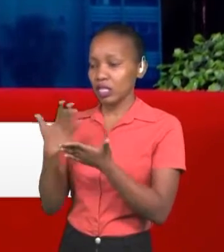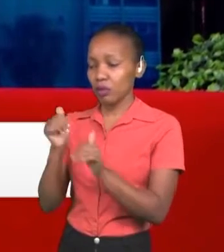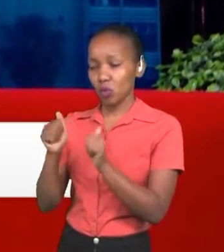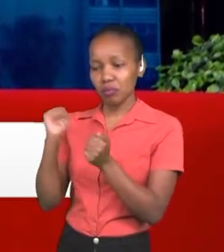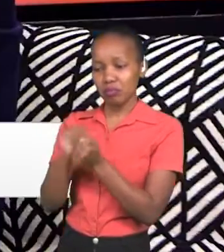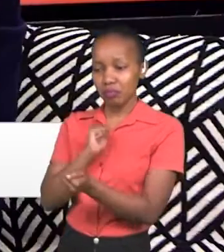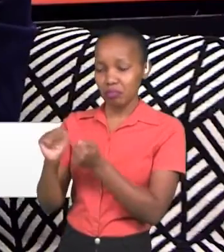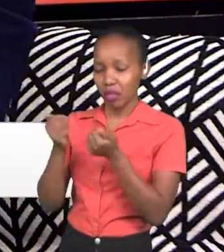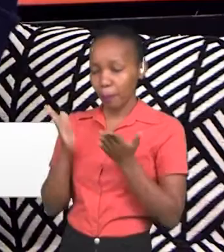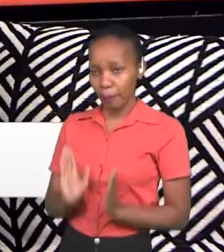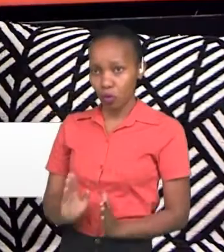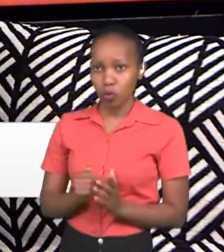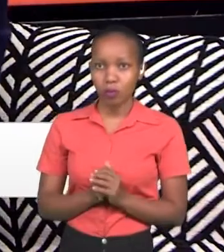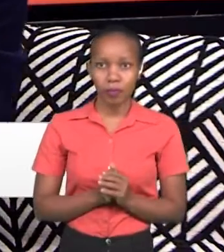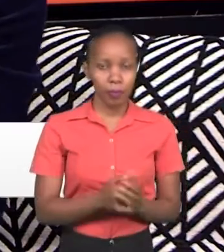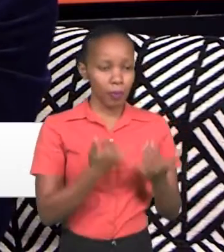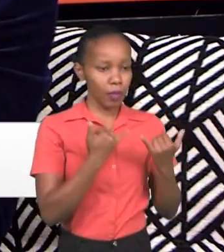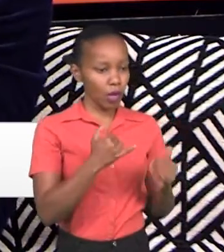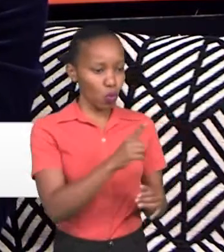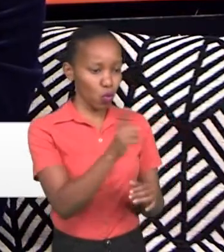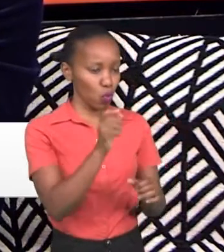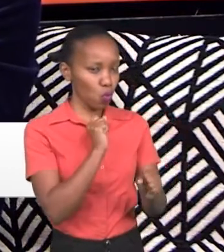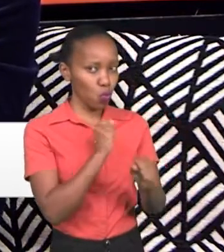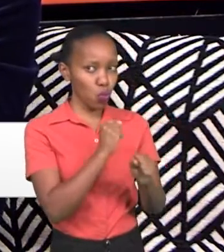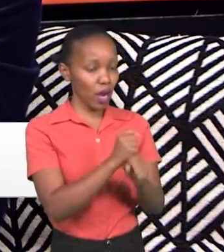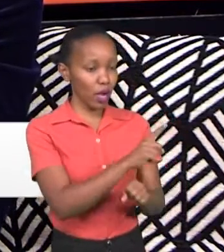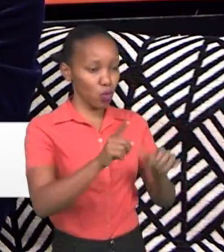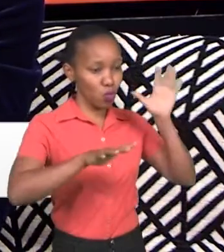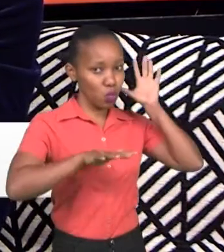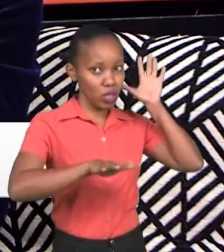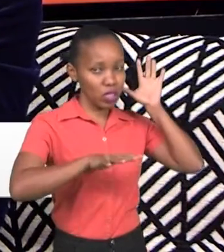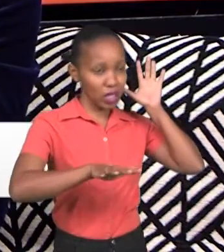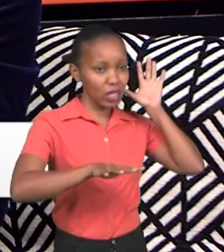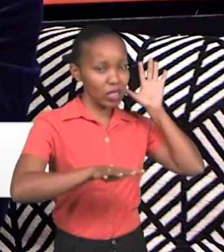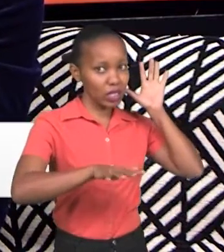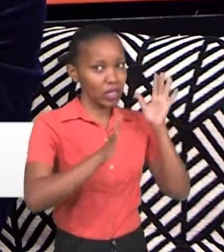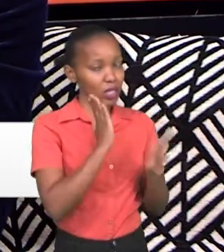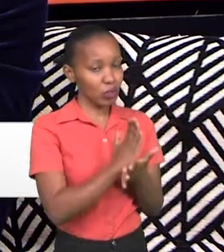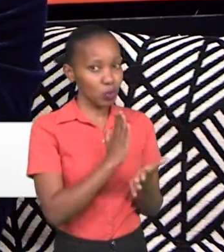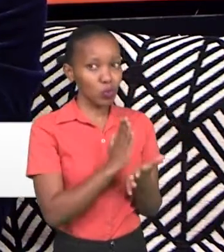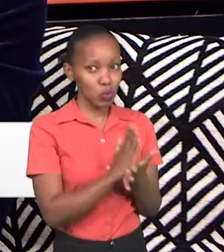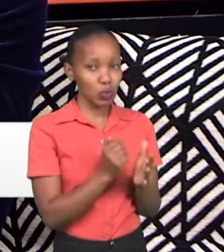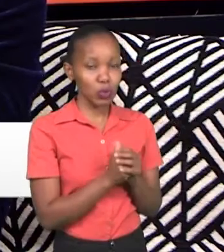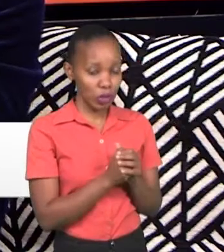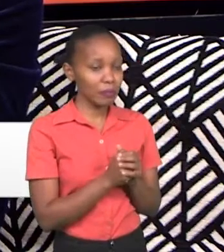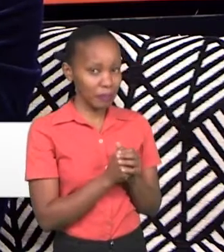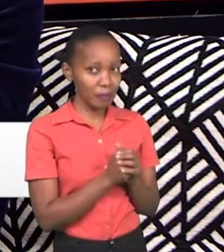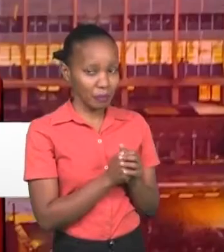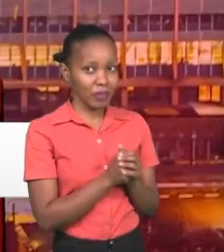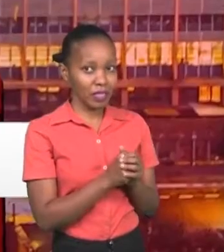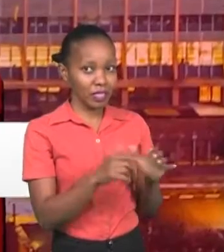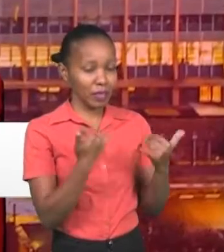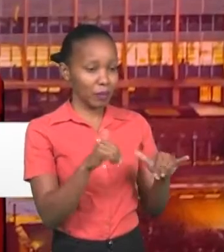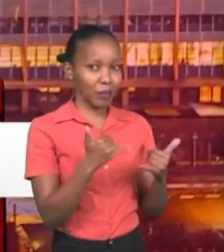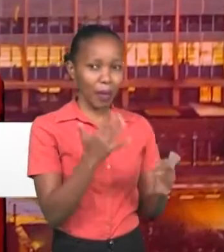Yes. Okay. Now, looking at your schedule, DJ Flinch, you know, as a DJ, wow. is there a day you play like